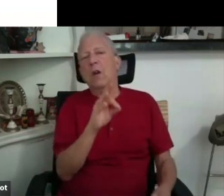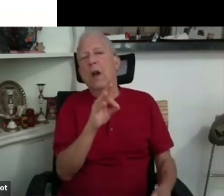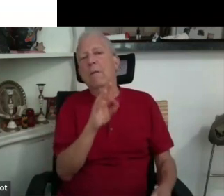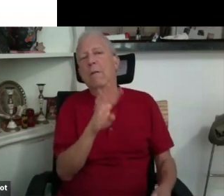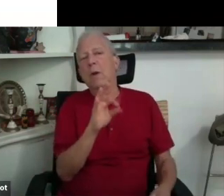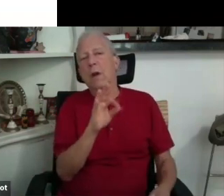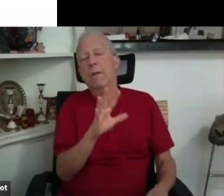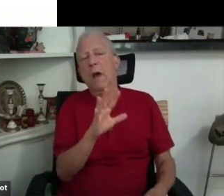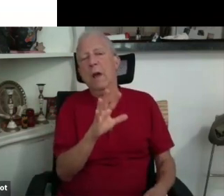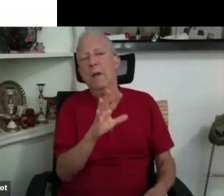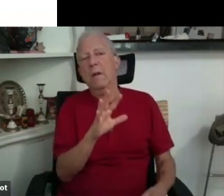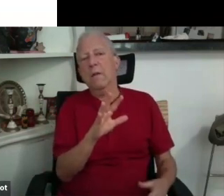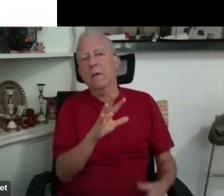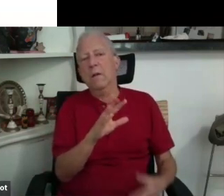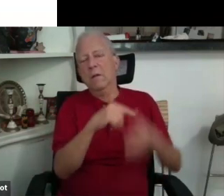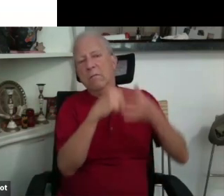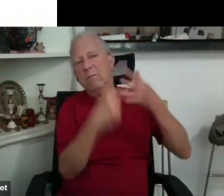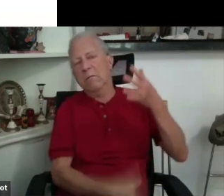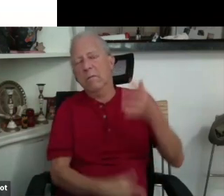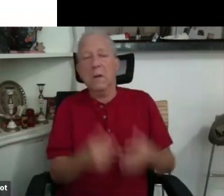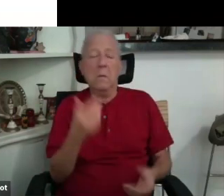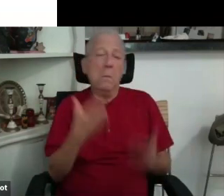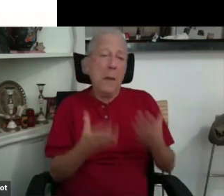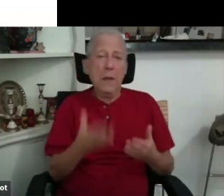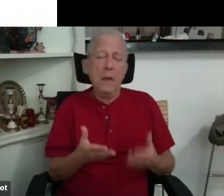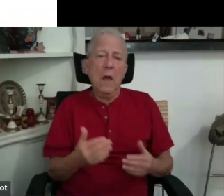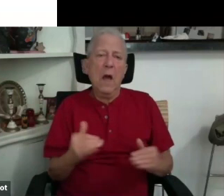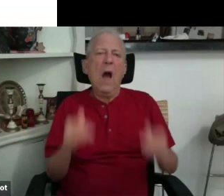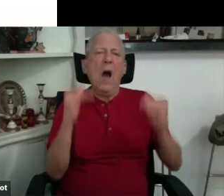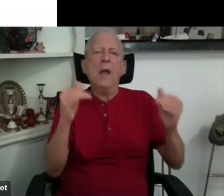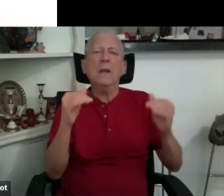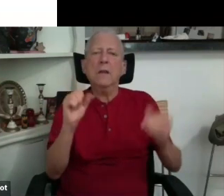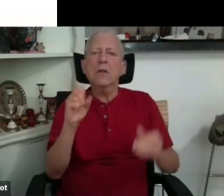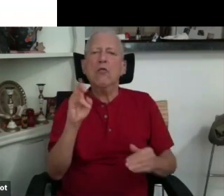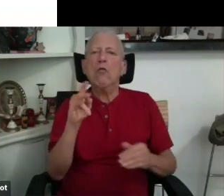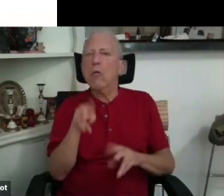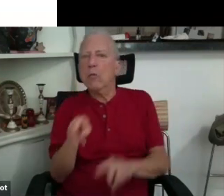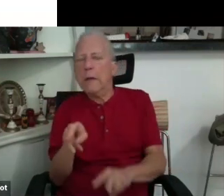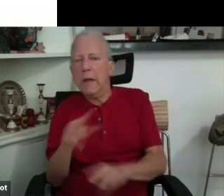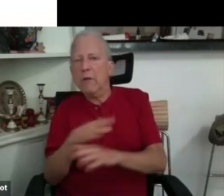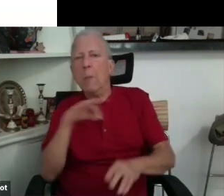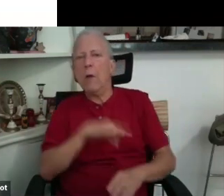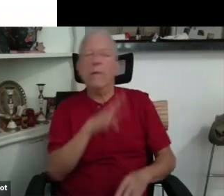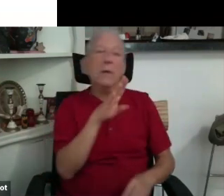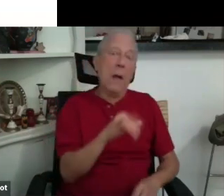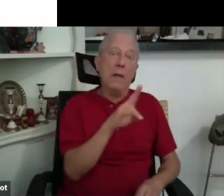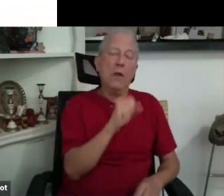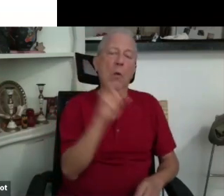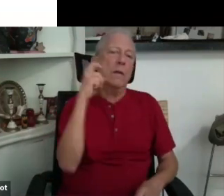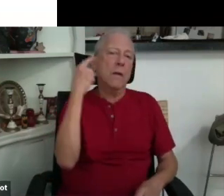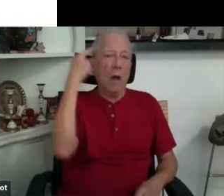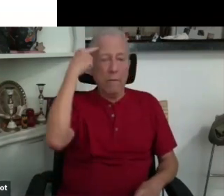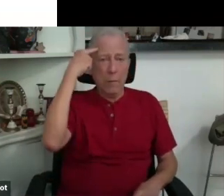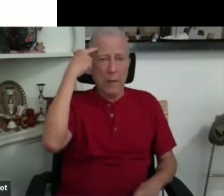9495. So there might be heightened scrutiny of nonprofits by the United States government